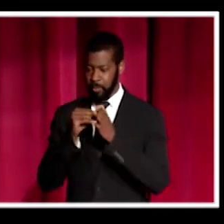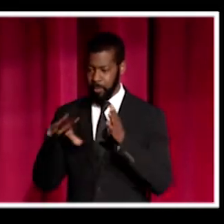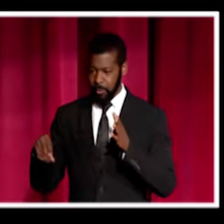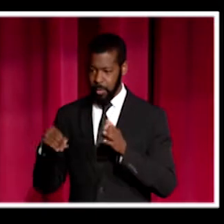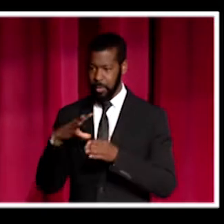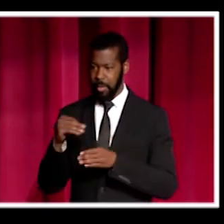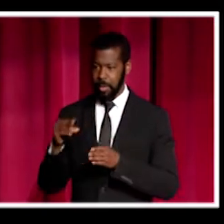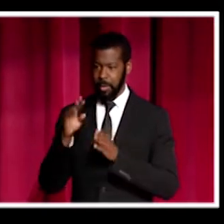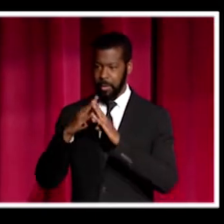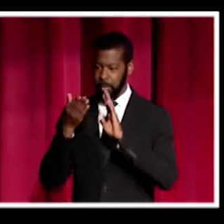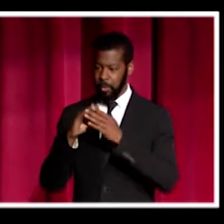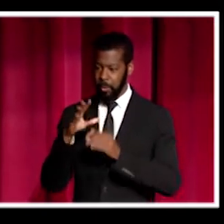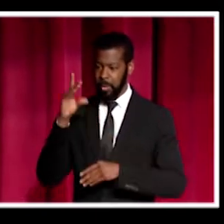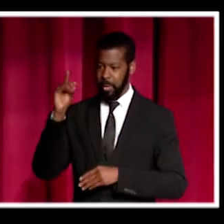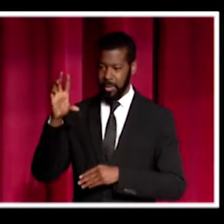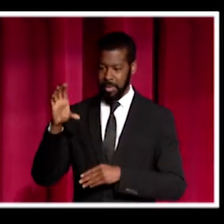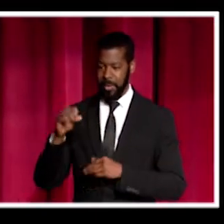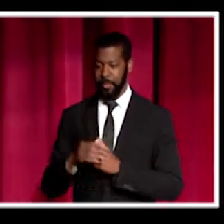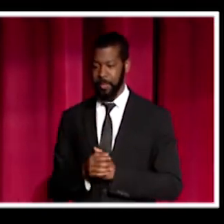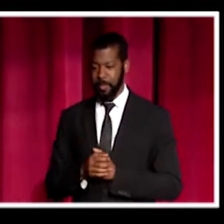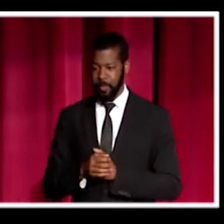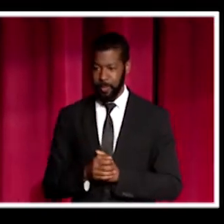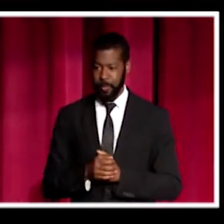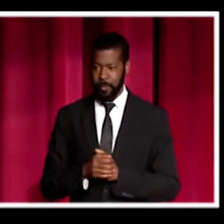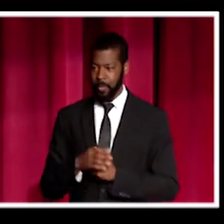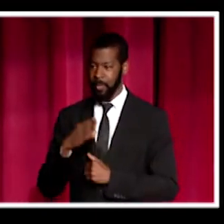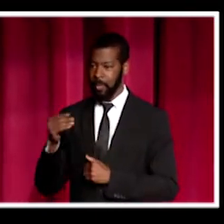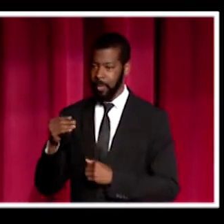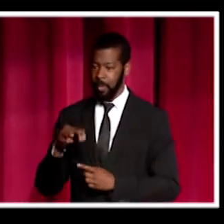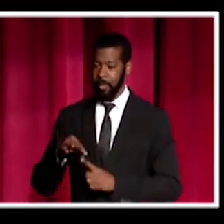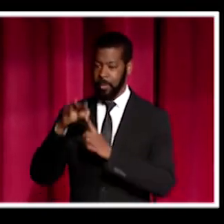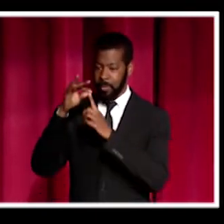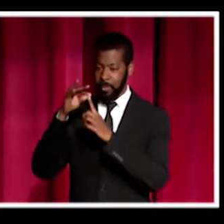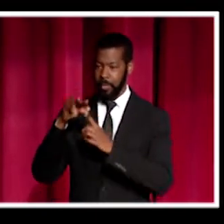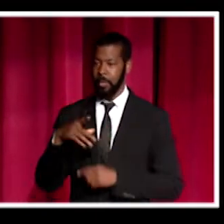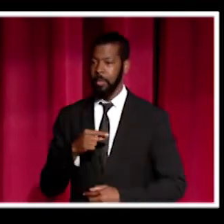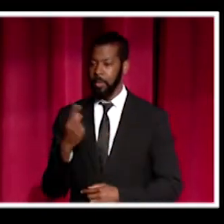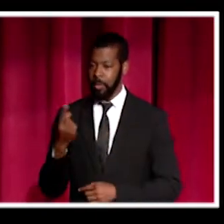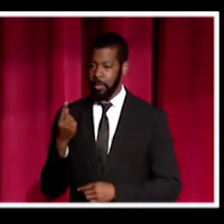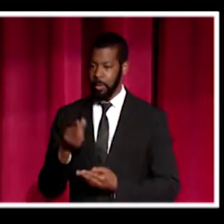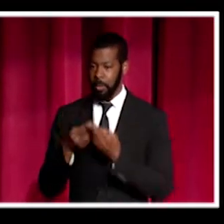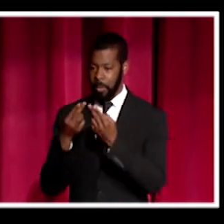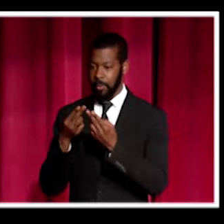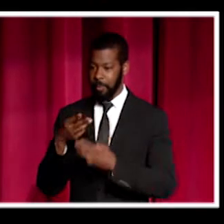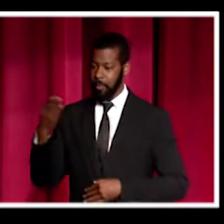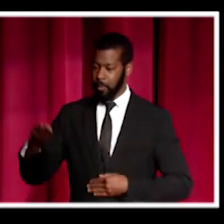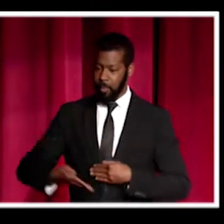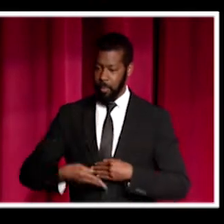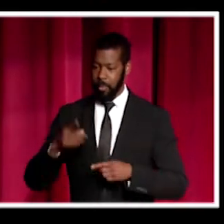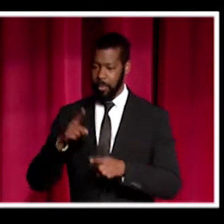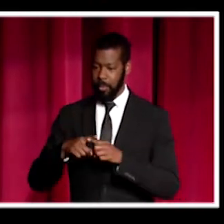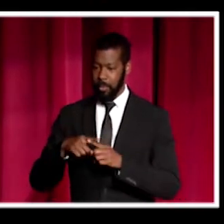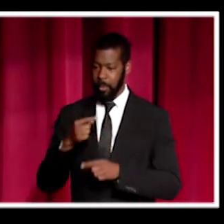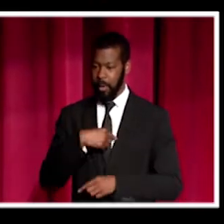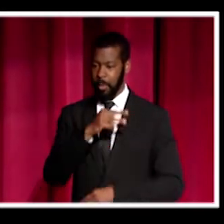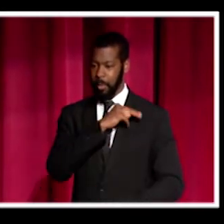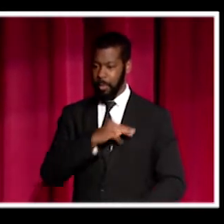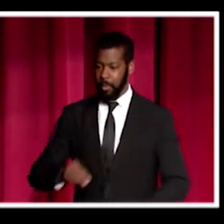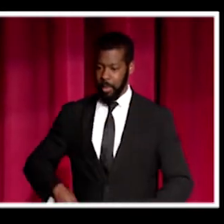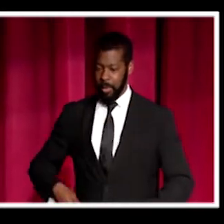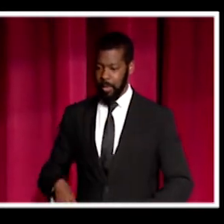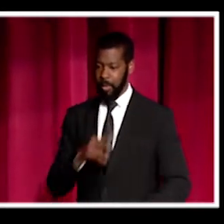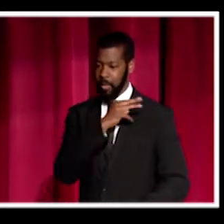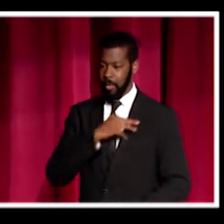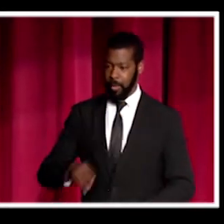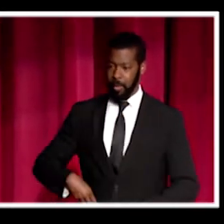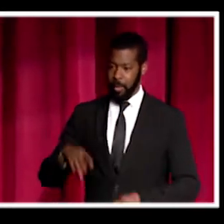to the community of the district as a whole. Most importantly, we offer a warm welcome to our mayor, Mayor